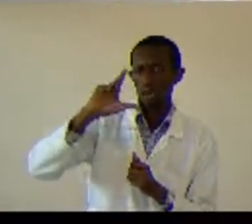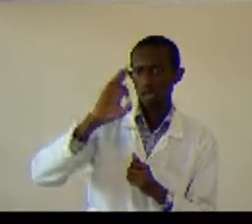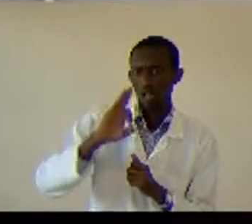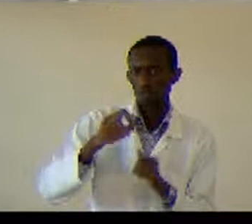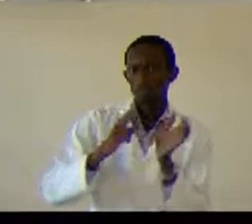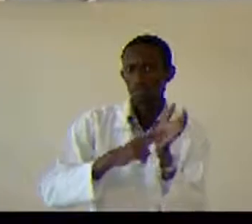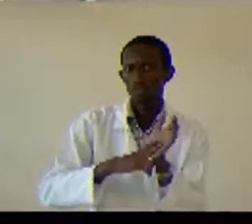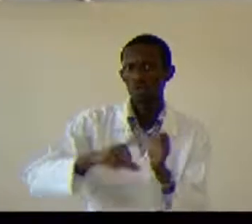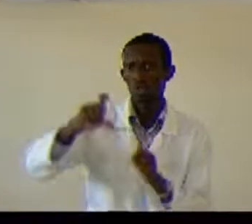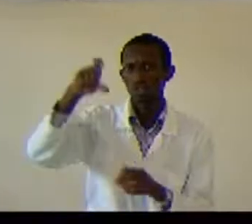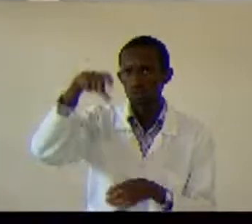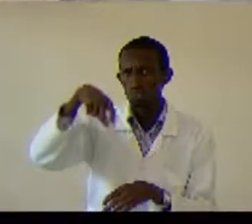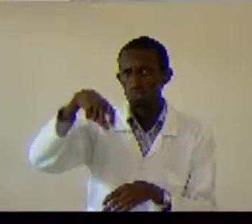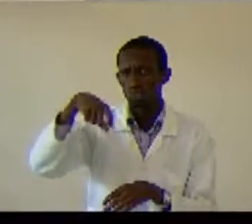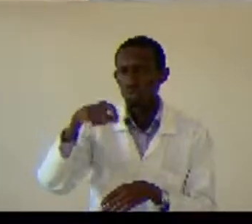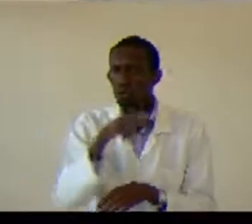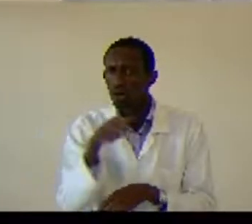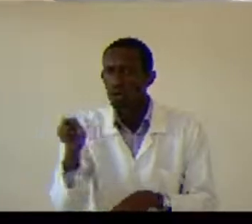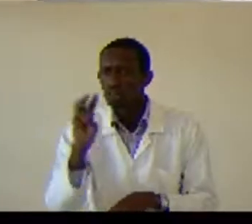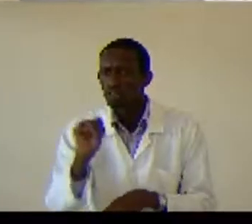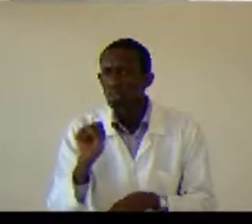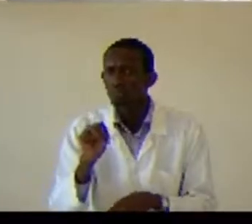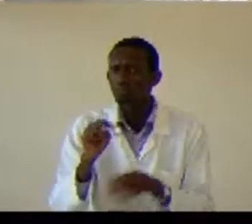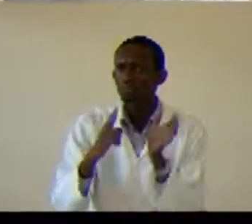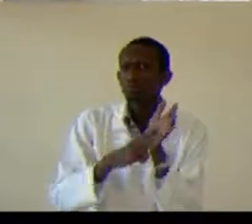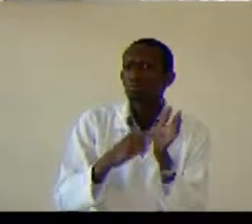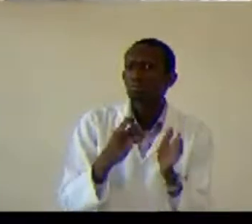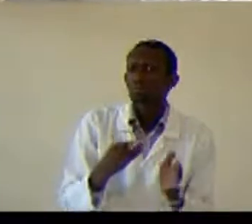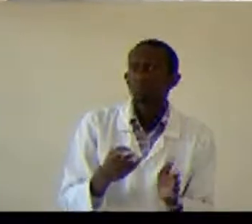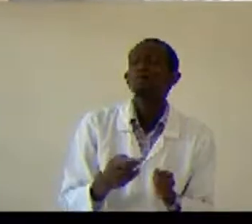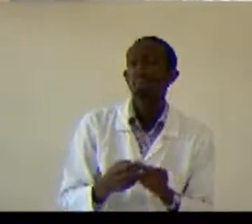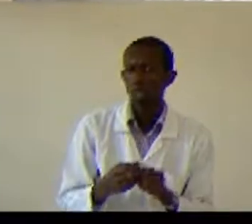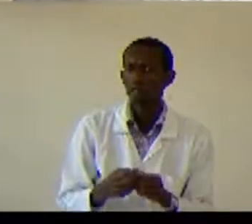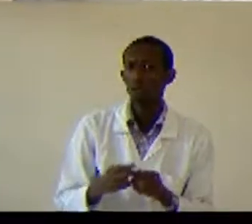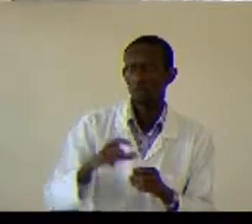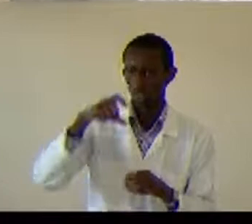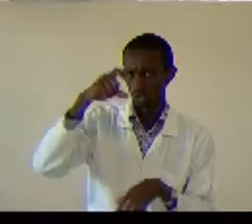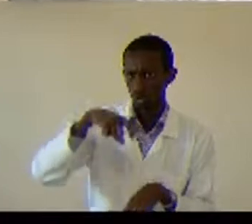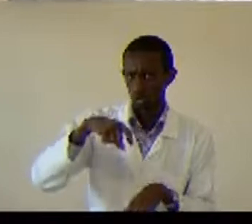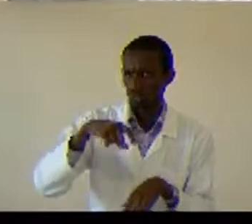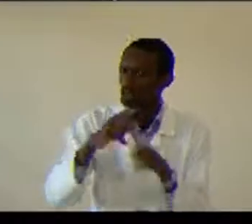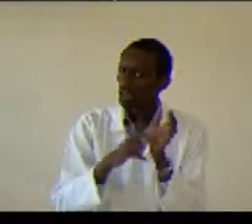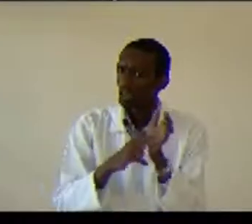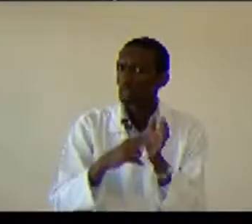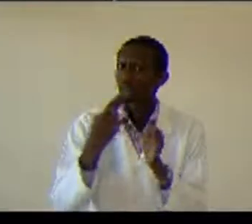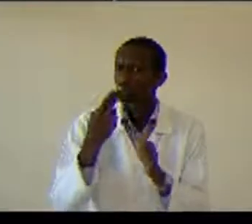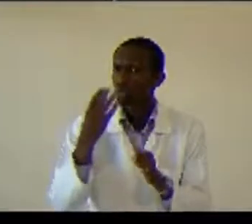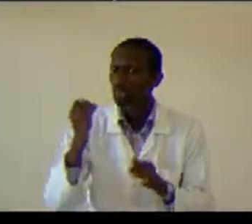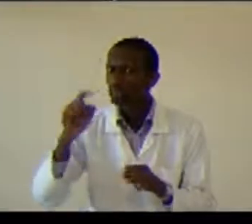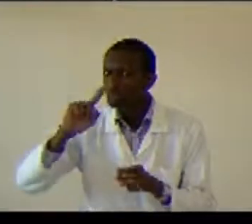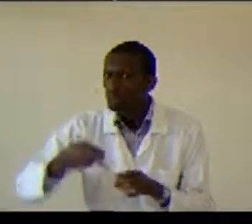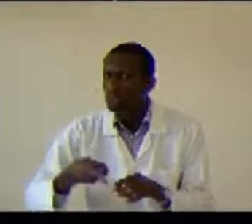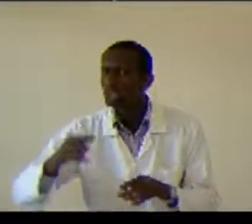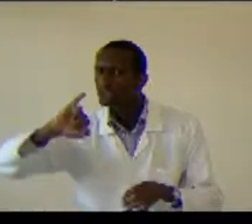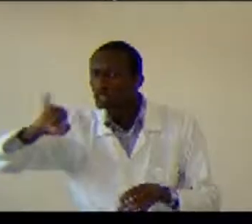I hope that is very easy. And our Q is 200,000. The unit is joules,